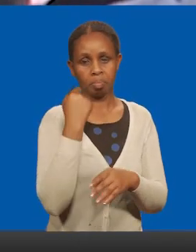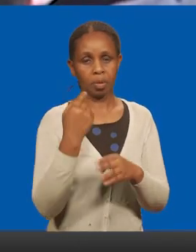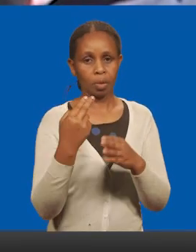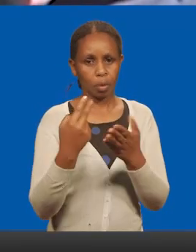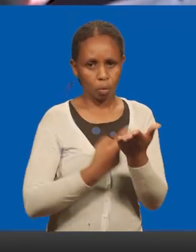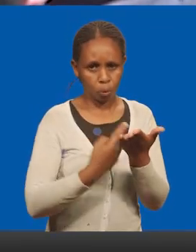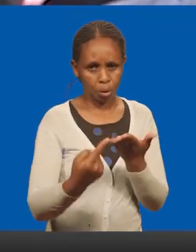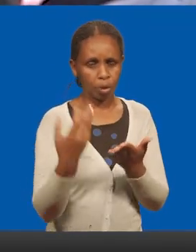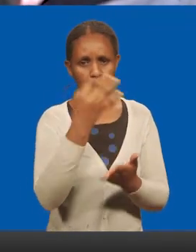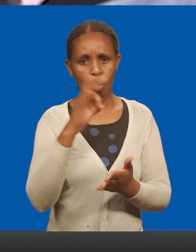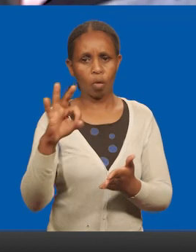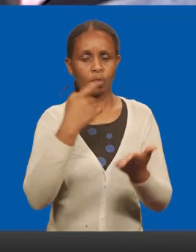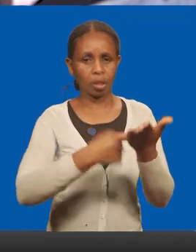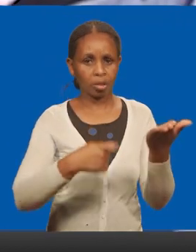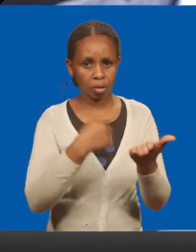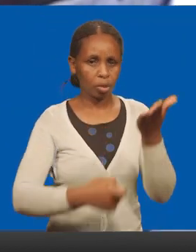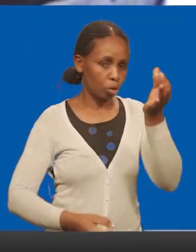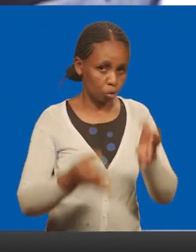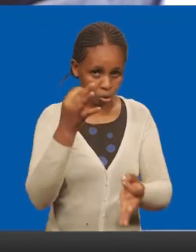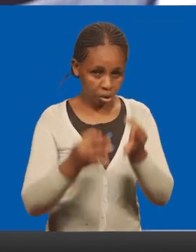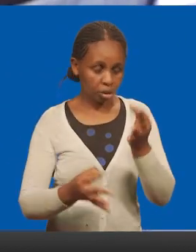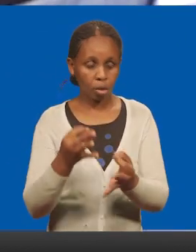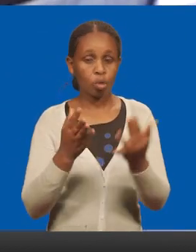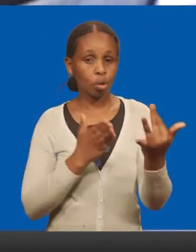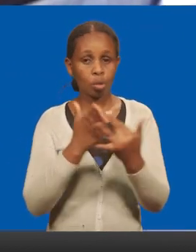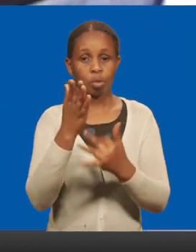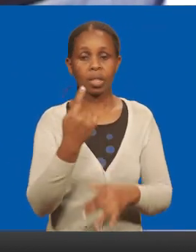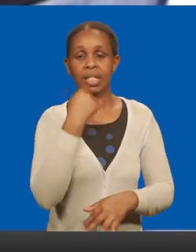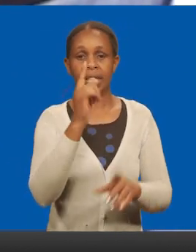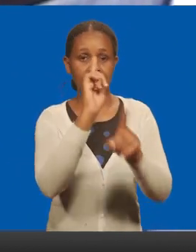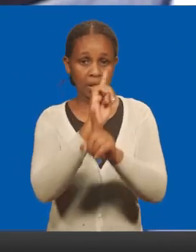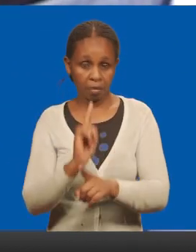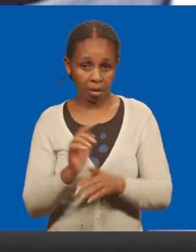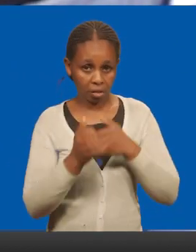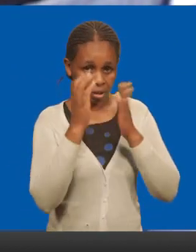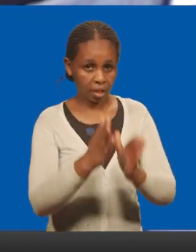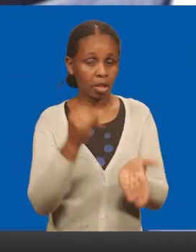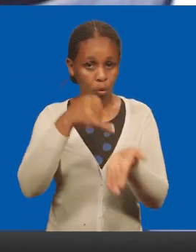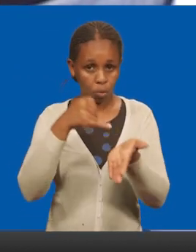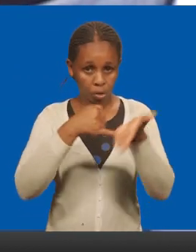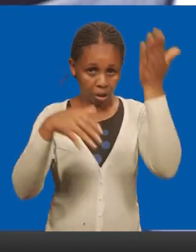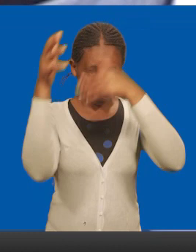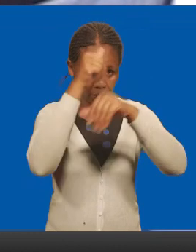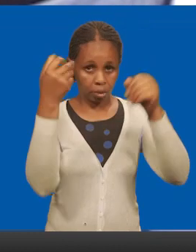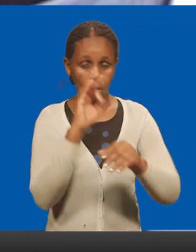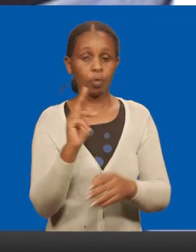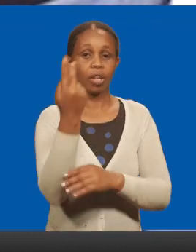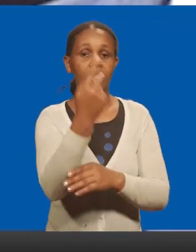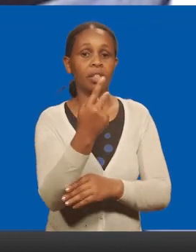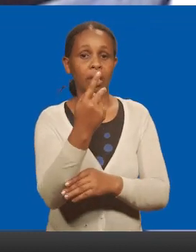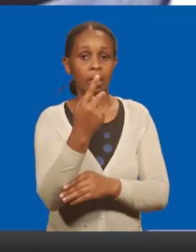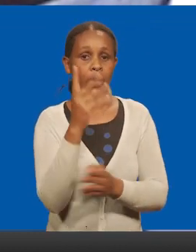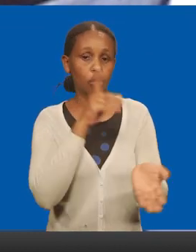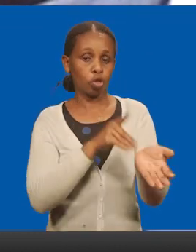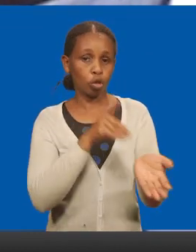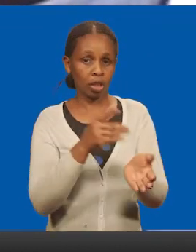have witnessed an escalation of attacks on Kenya's judiciary through utterances by various leaders, including the President of the Republic of Kenya,